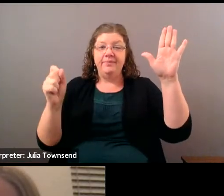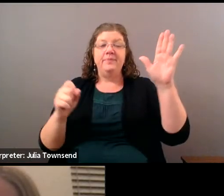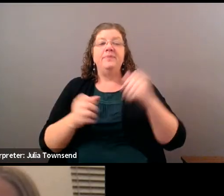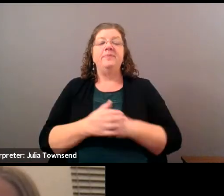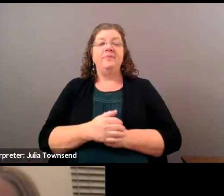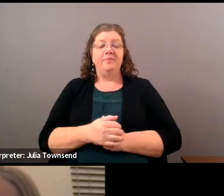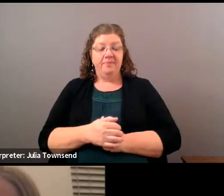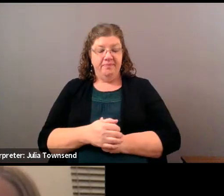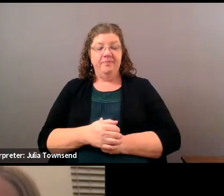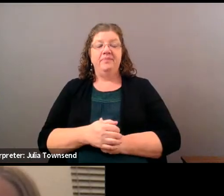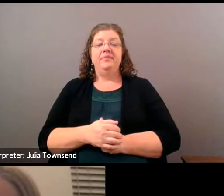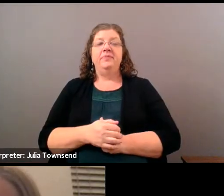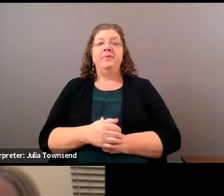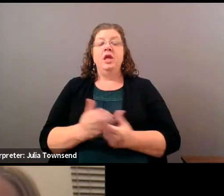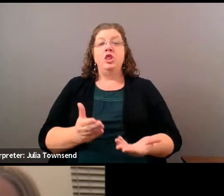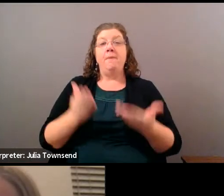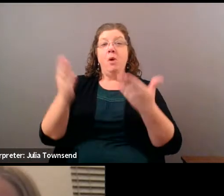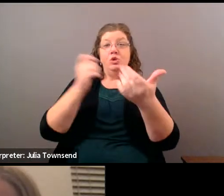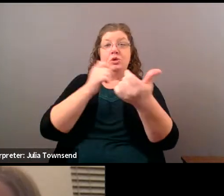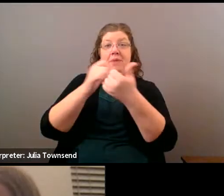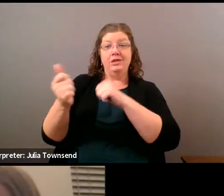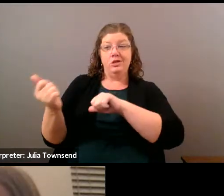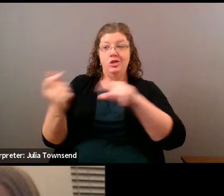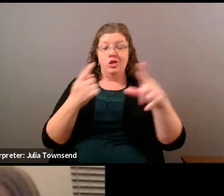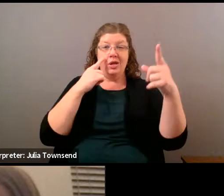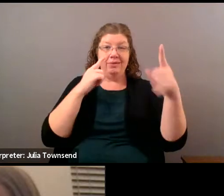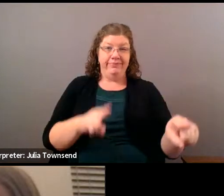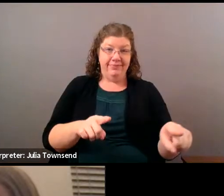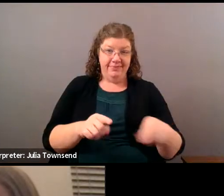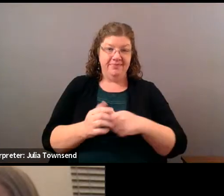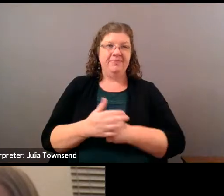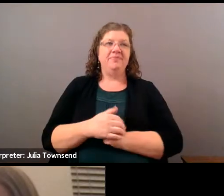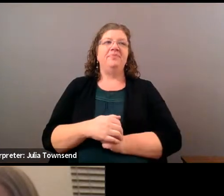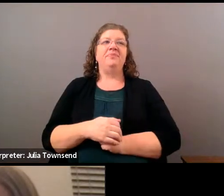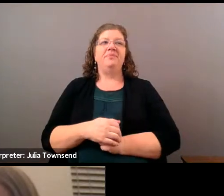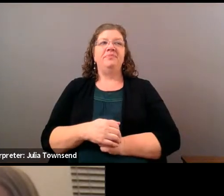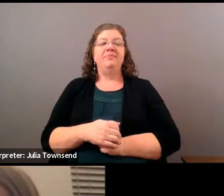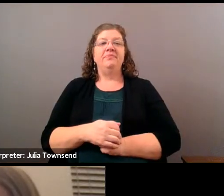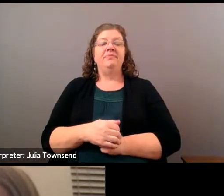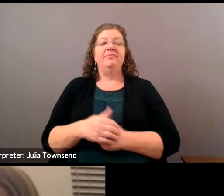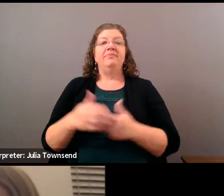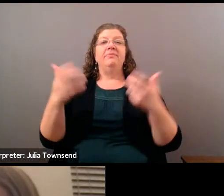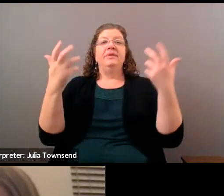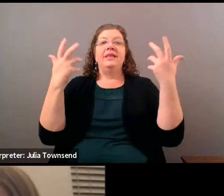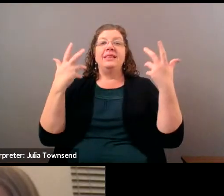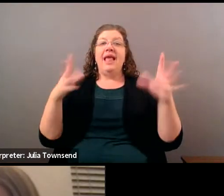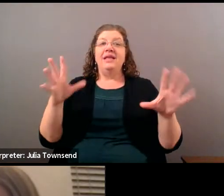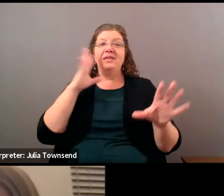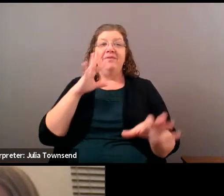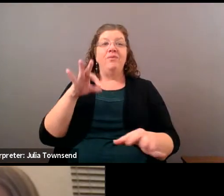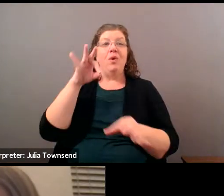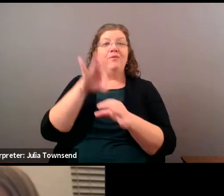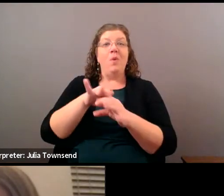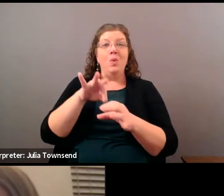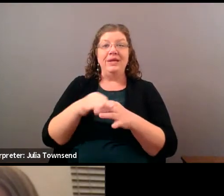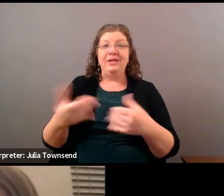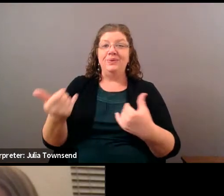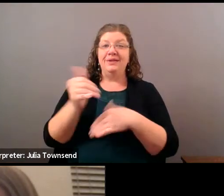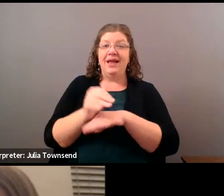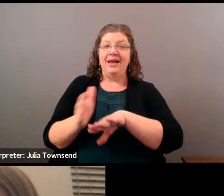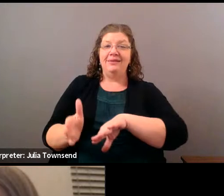Aye. Aye. The motion passes unanimously. And that's it for voting tonight.